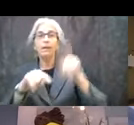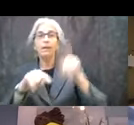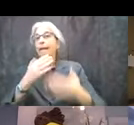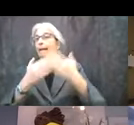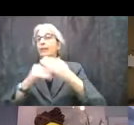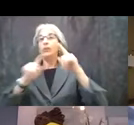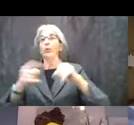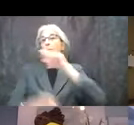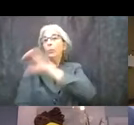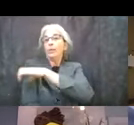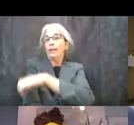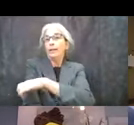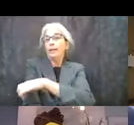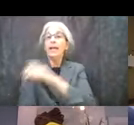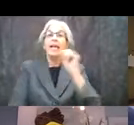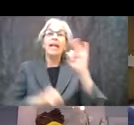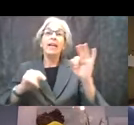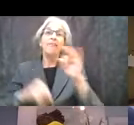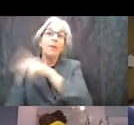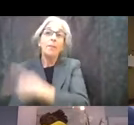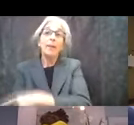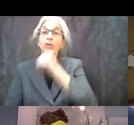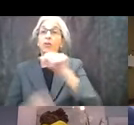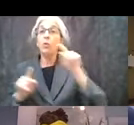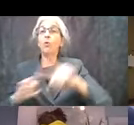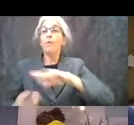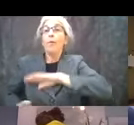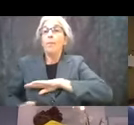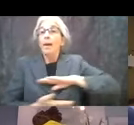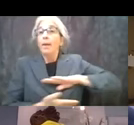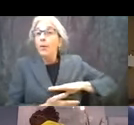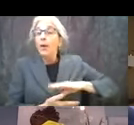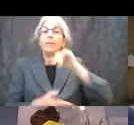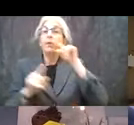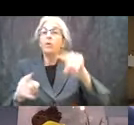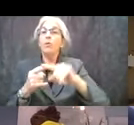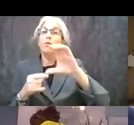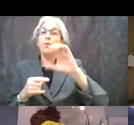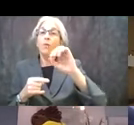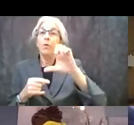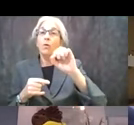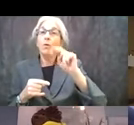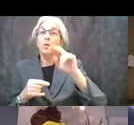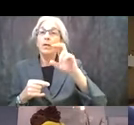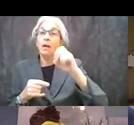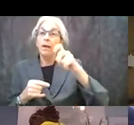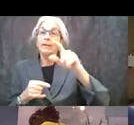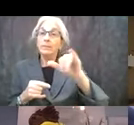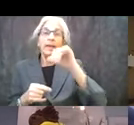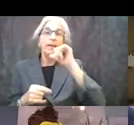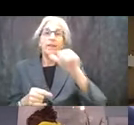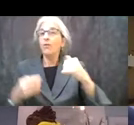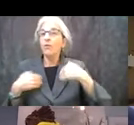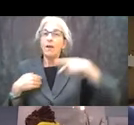patients don't go in for their screening procedure, they don't go in for their mammography, their mammogram, they don't get their colonoscopy, they don't have their PSA, their prostate test